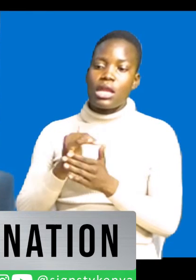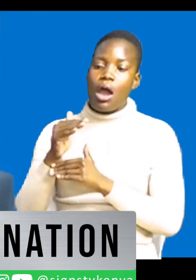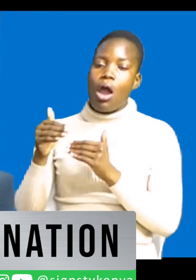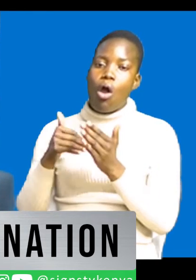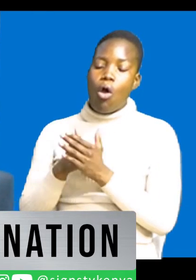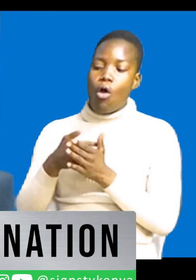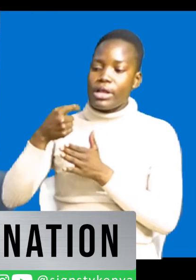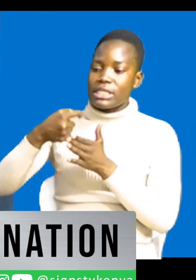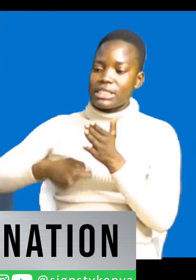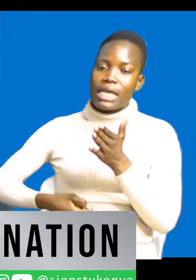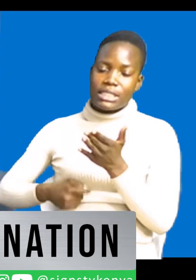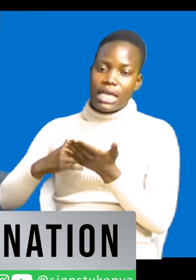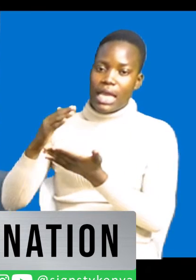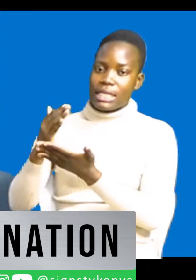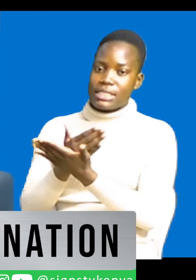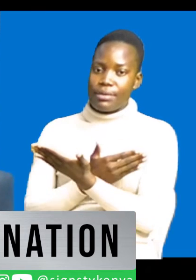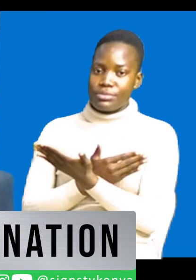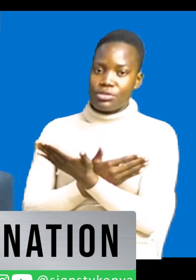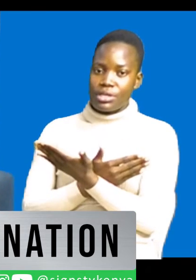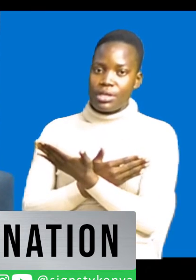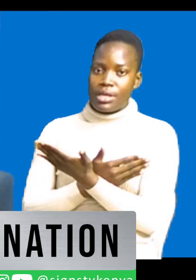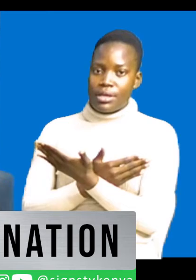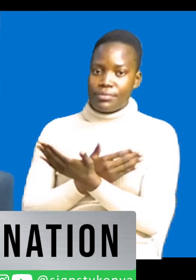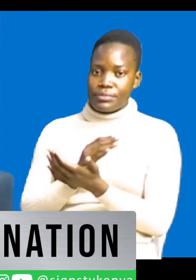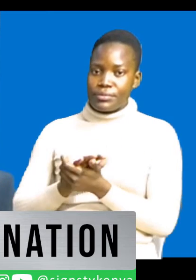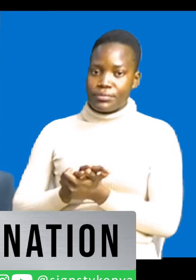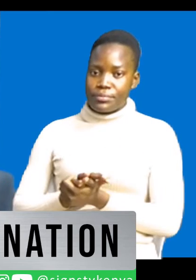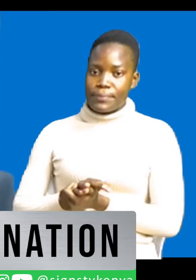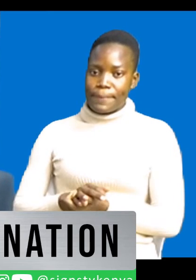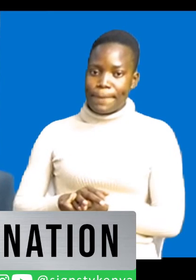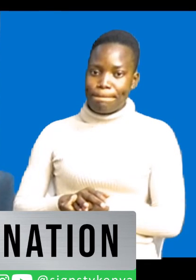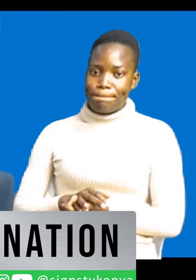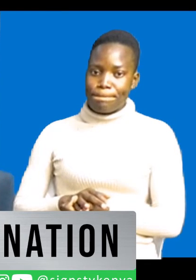all tax exemptions have been scrapped off, sort of waived.